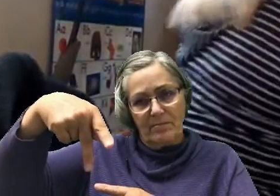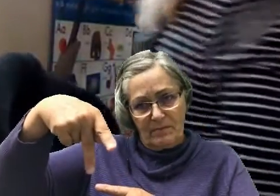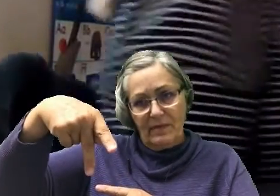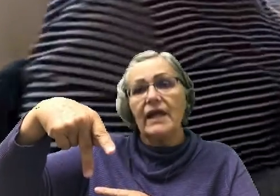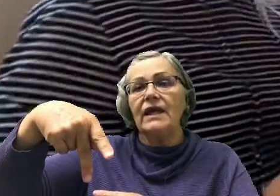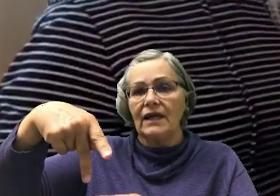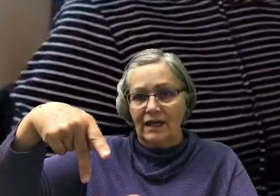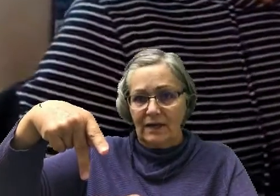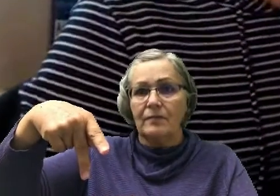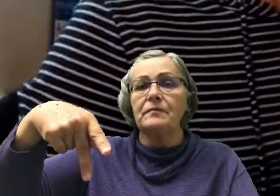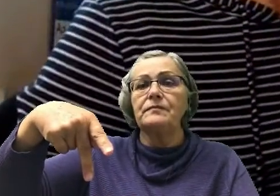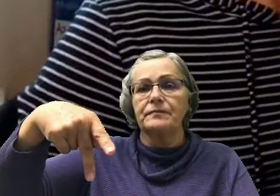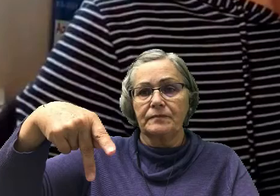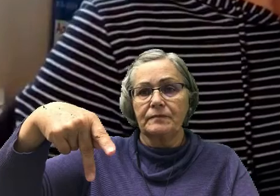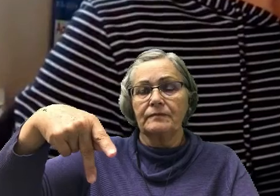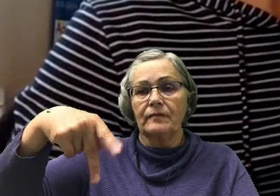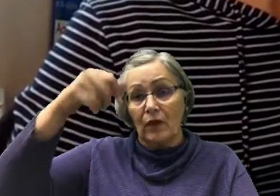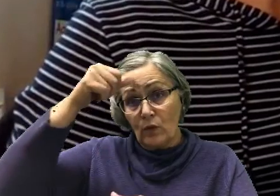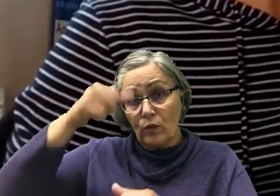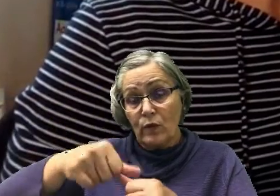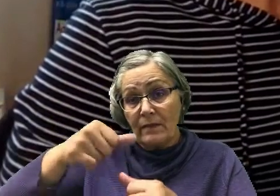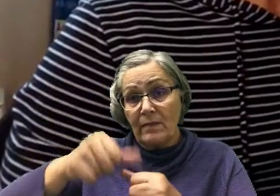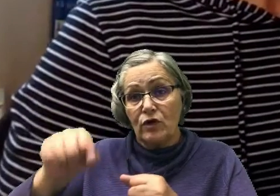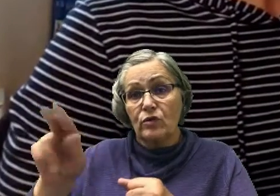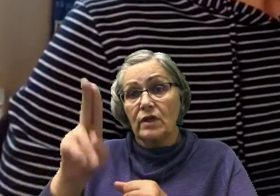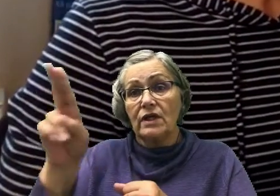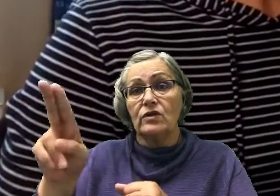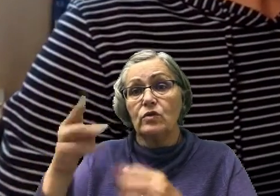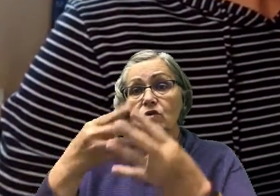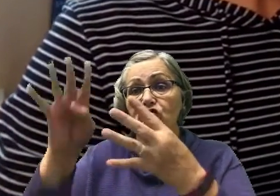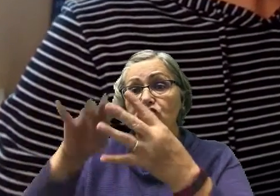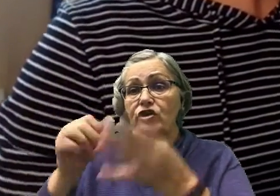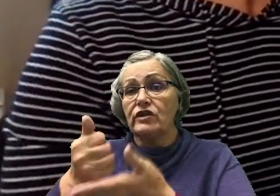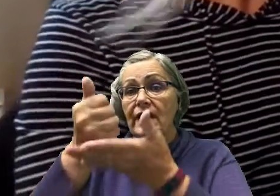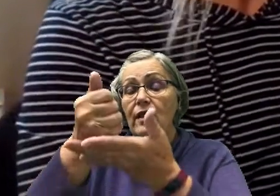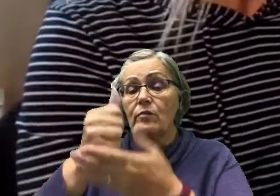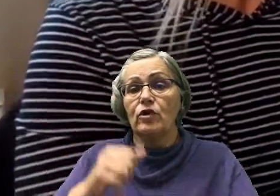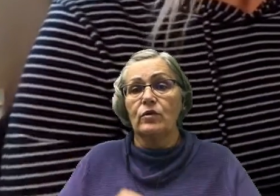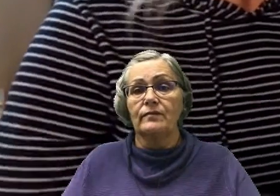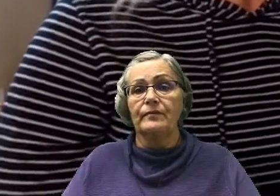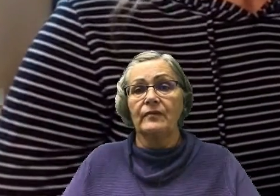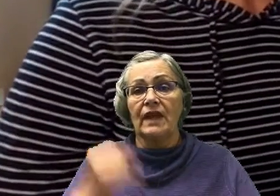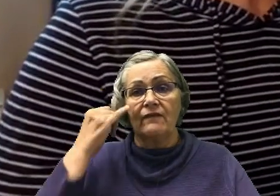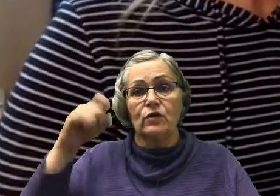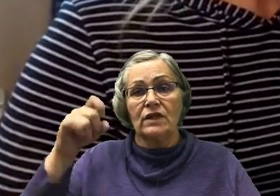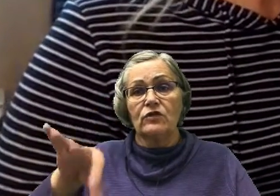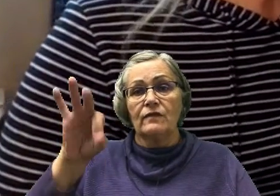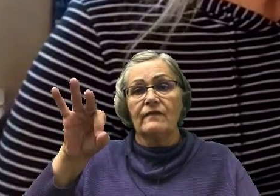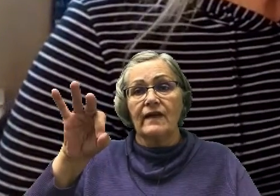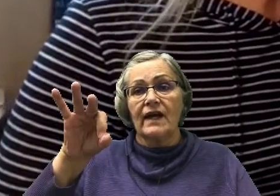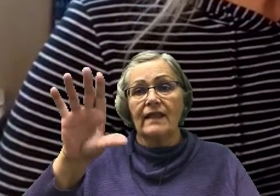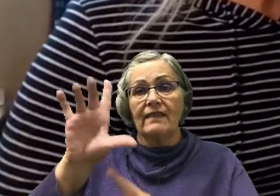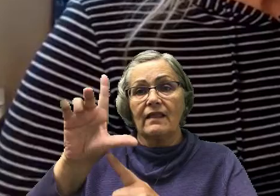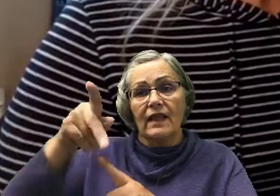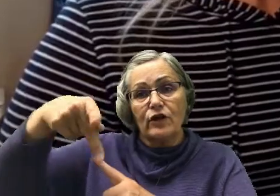Remember, you can use your linking chart to help you, okay? If you need to find that letter P, look on your linking chart. P is for